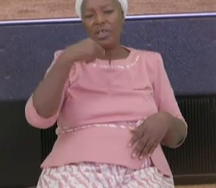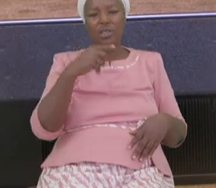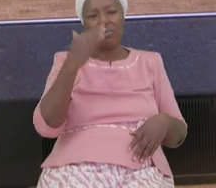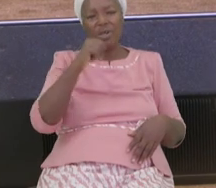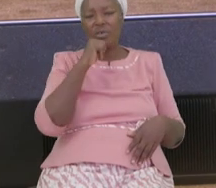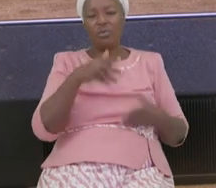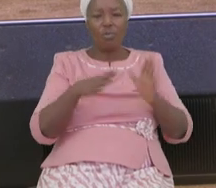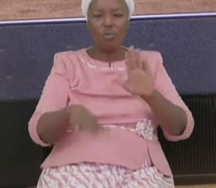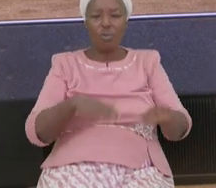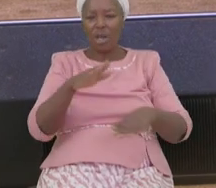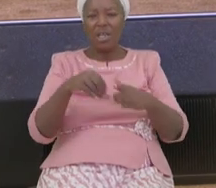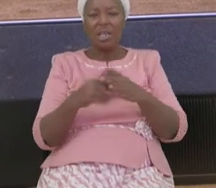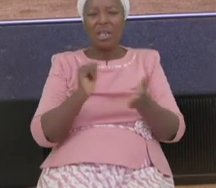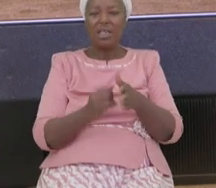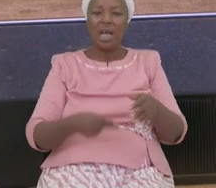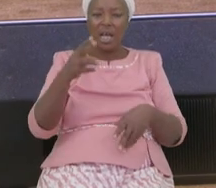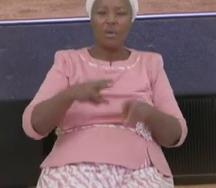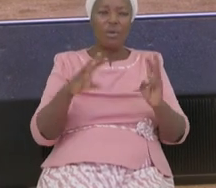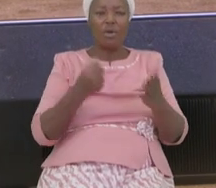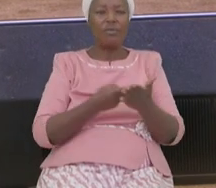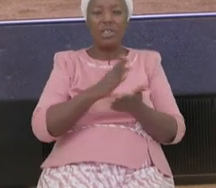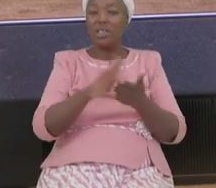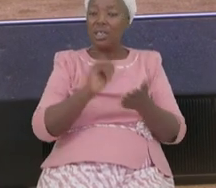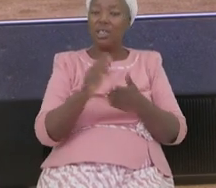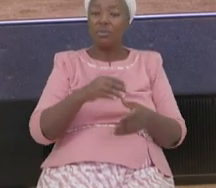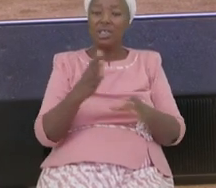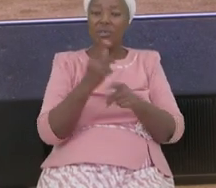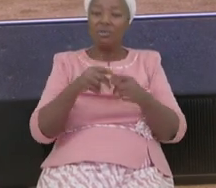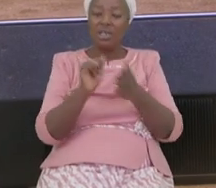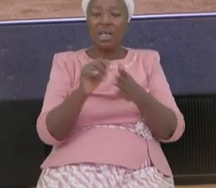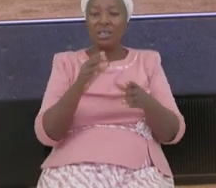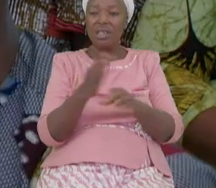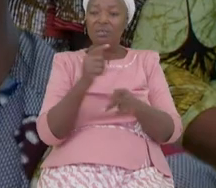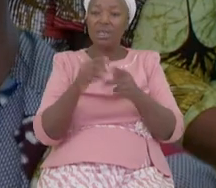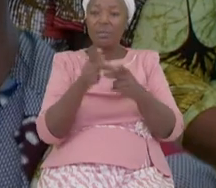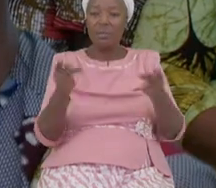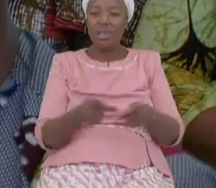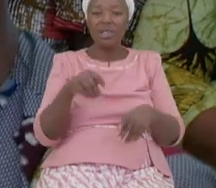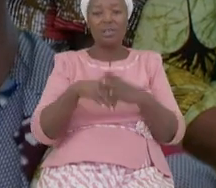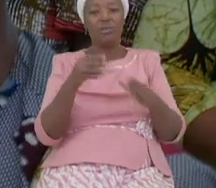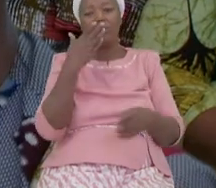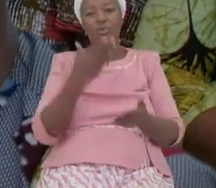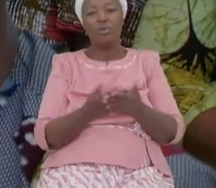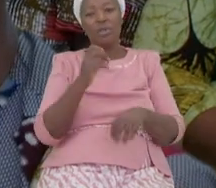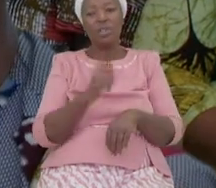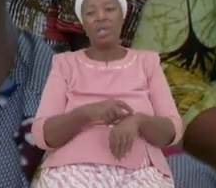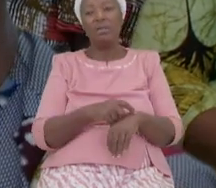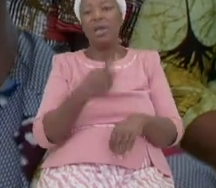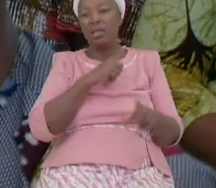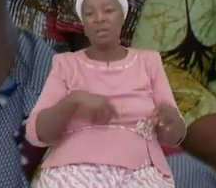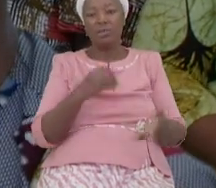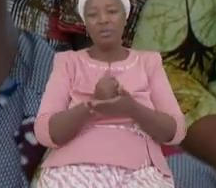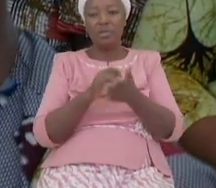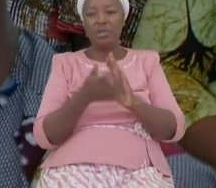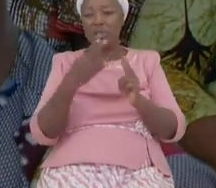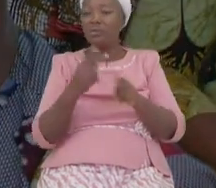lead you to where you ought to get to, and you'll get there in good time in Jesus' name. And if you are a pastor, you know,